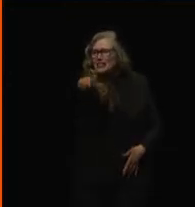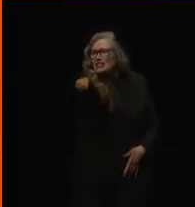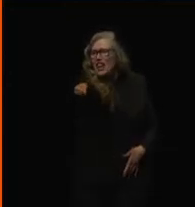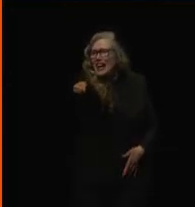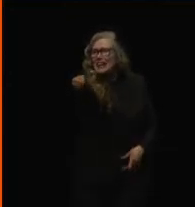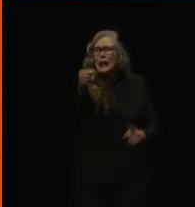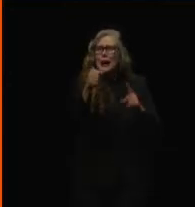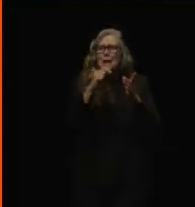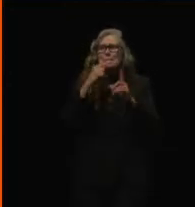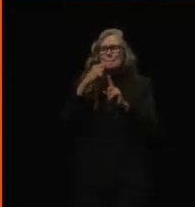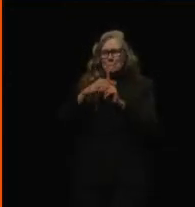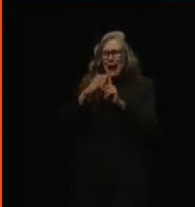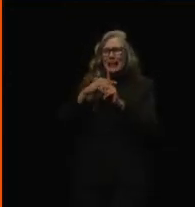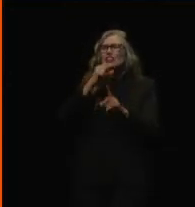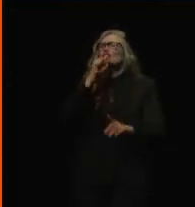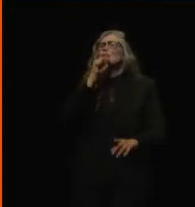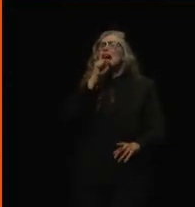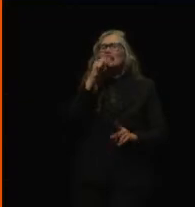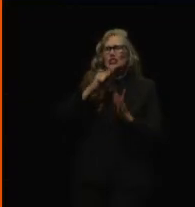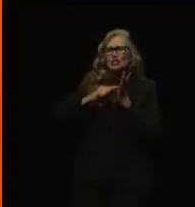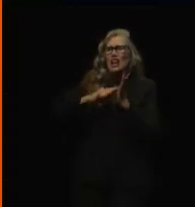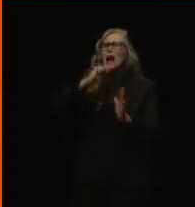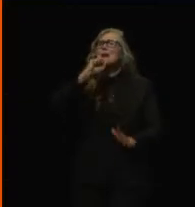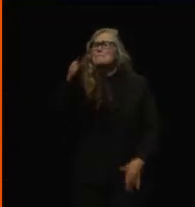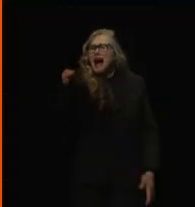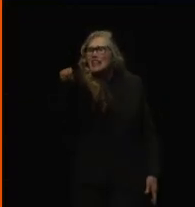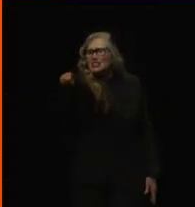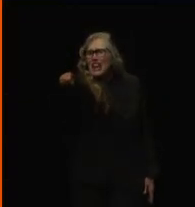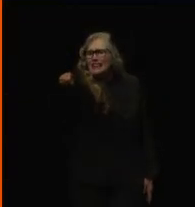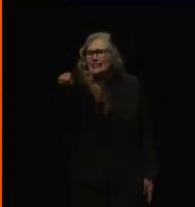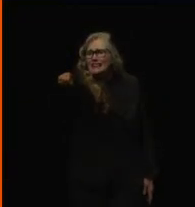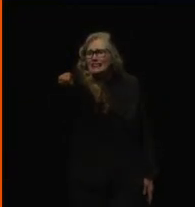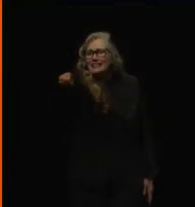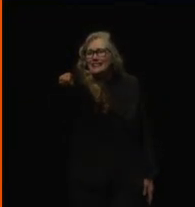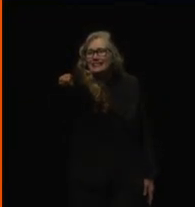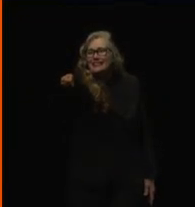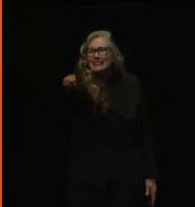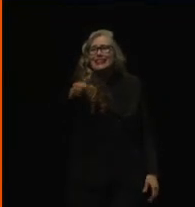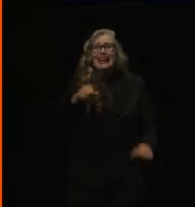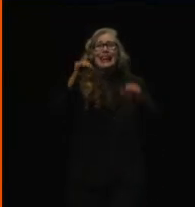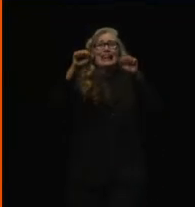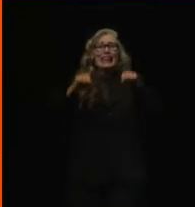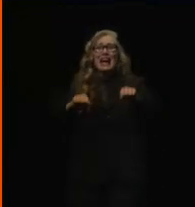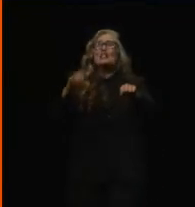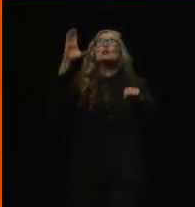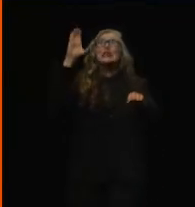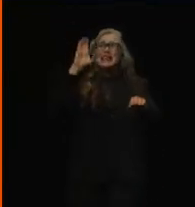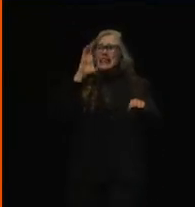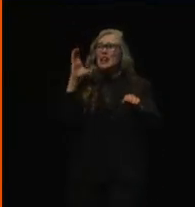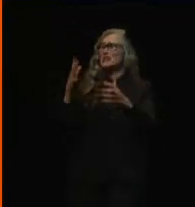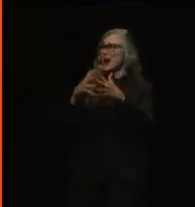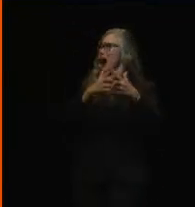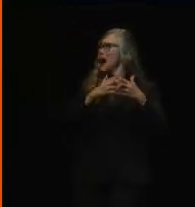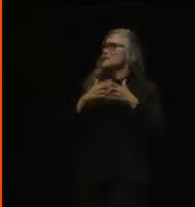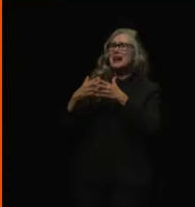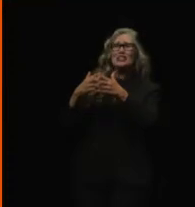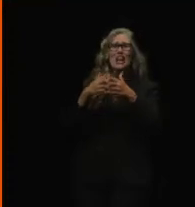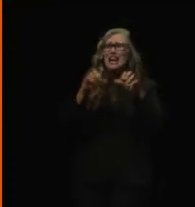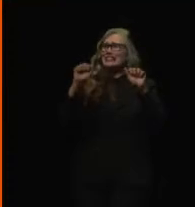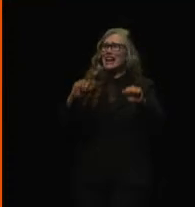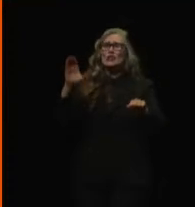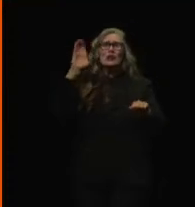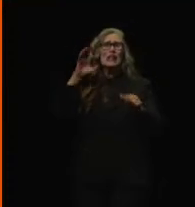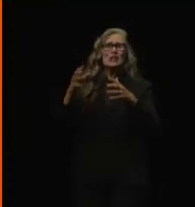Mic check! Mic check! Mic check! Can you hear us, America? Can you hear